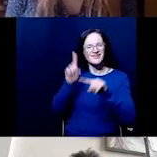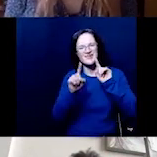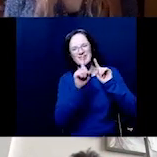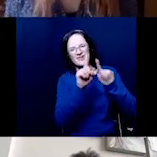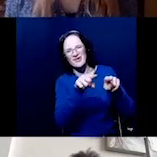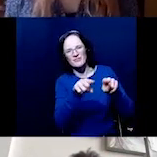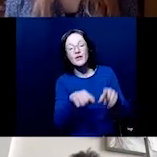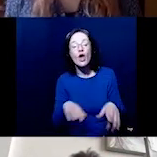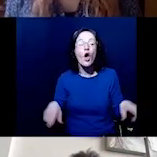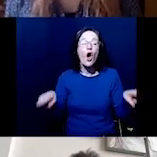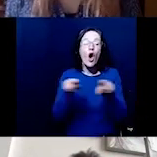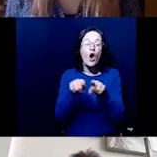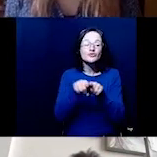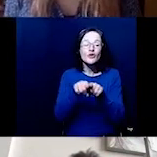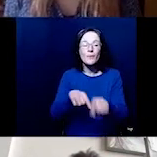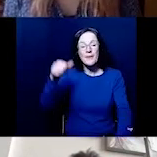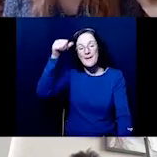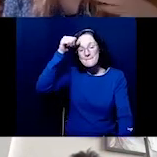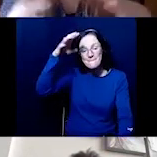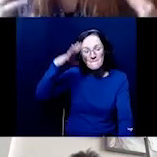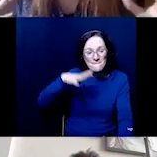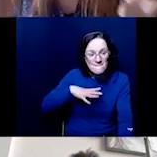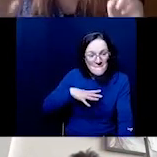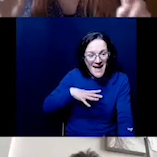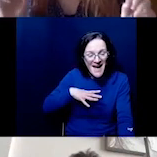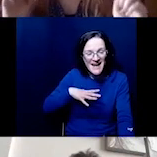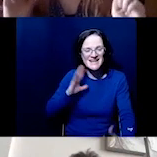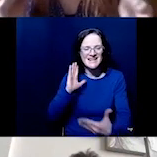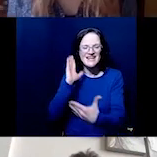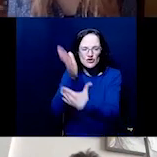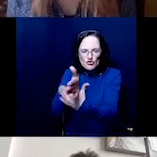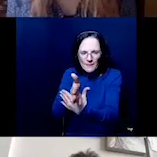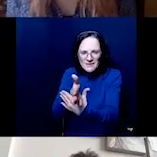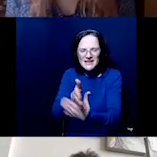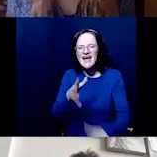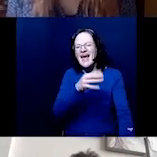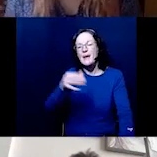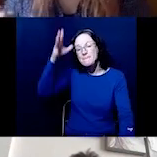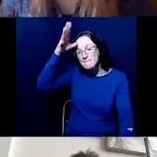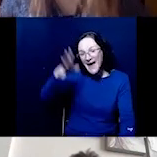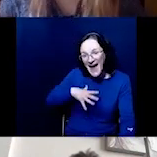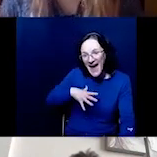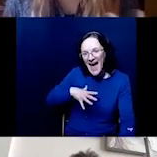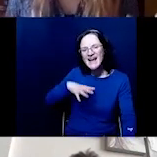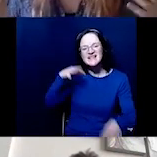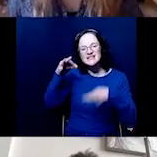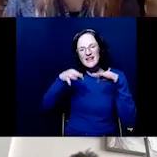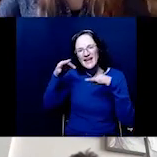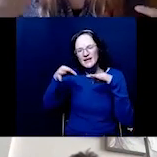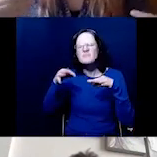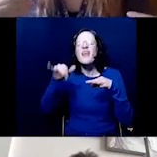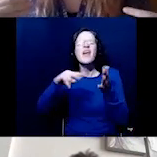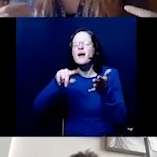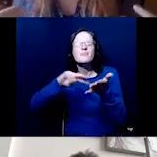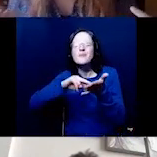mansplaining. So yeah, these are like two terms that the feminist movement found. Man interrupting is when a man